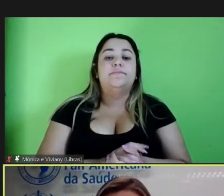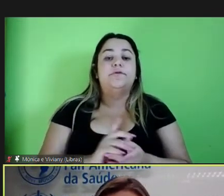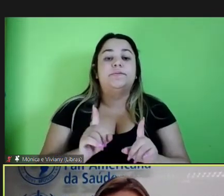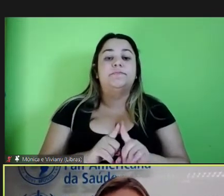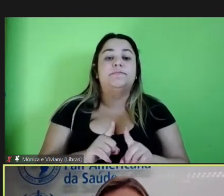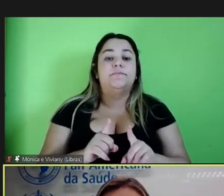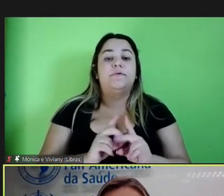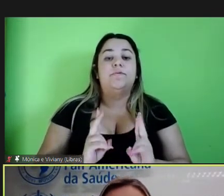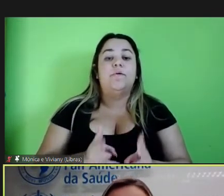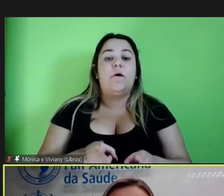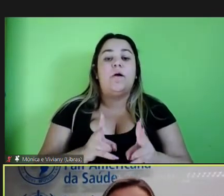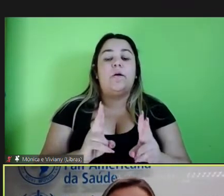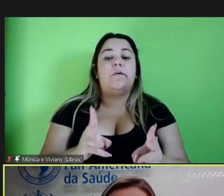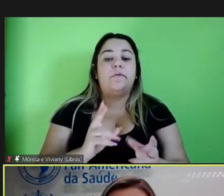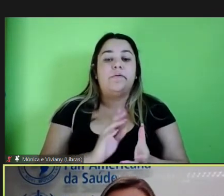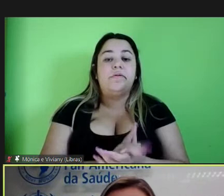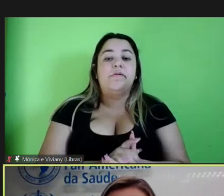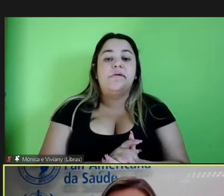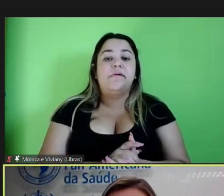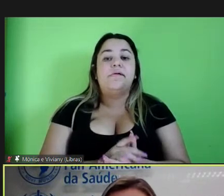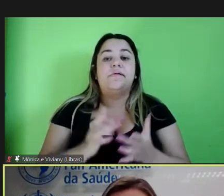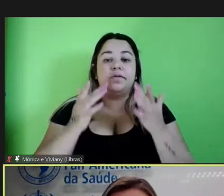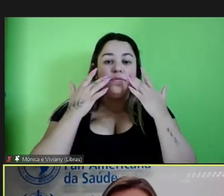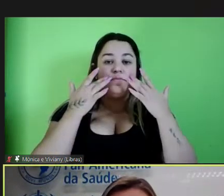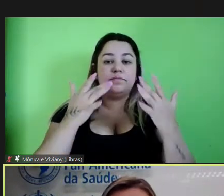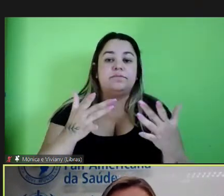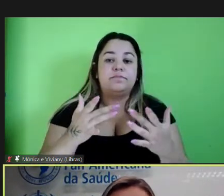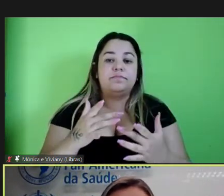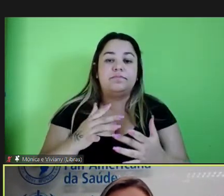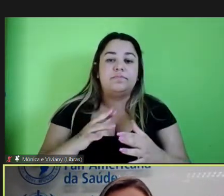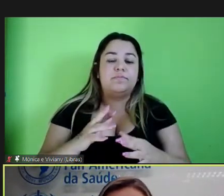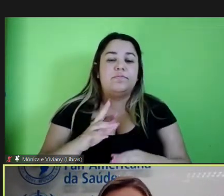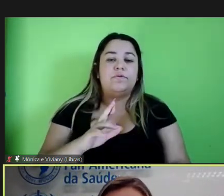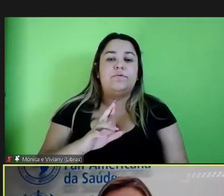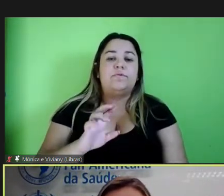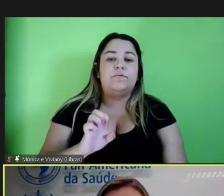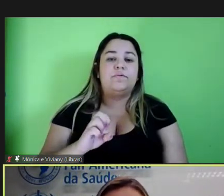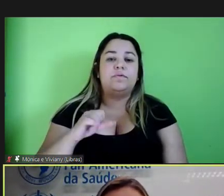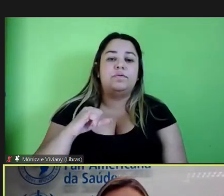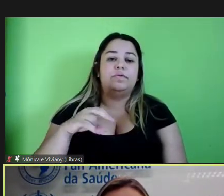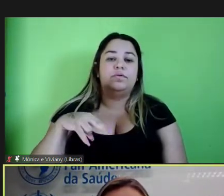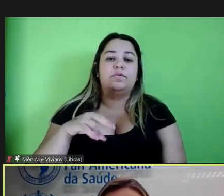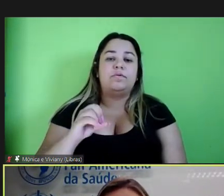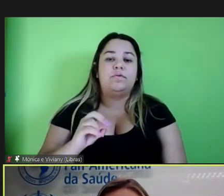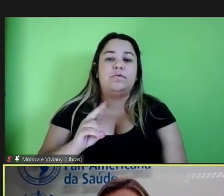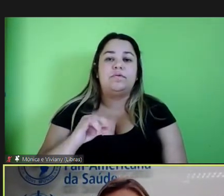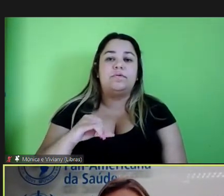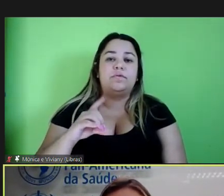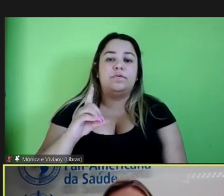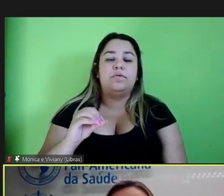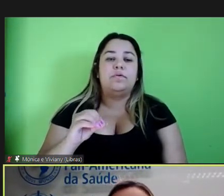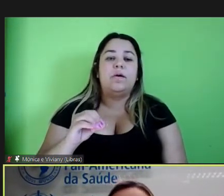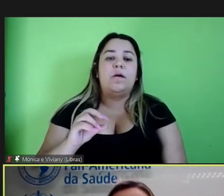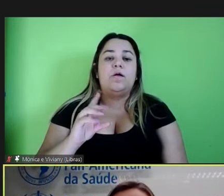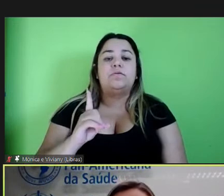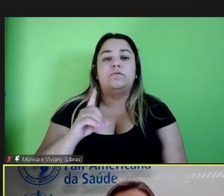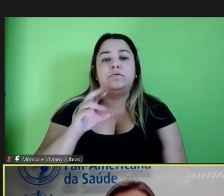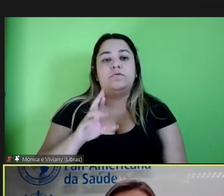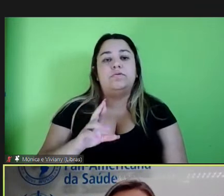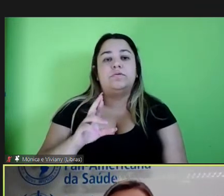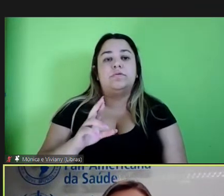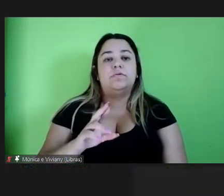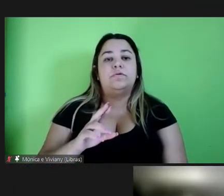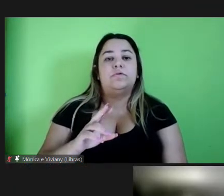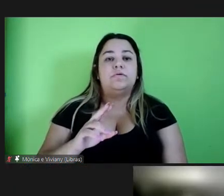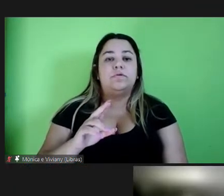audience. And continuing the presentation of the UK, I ask